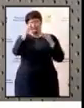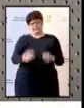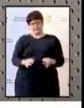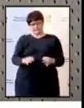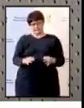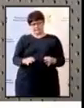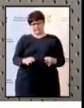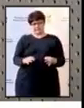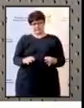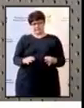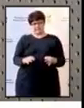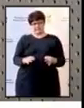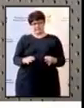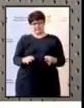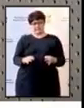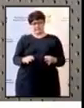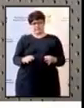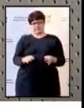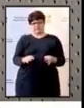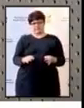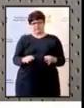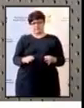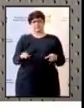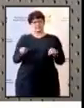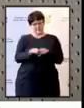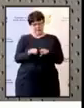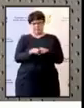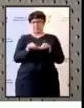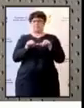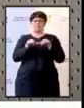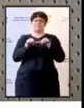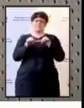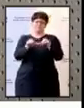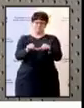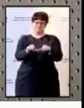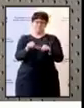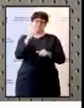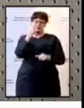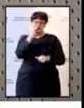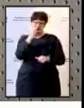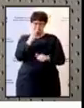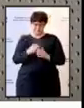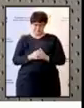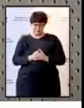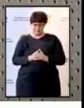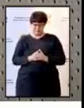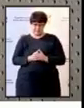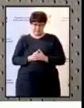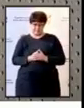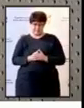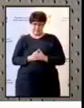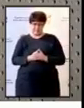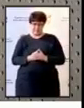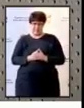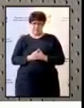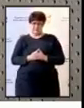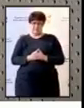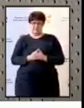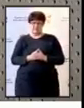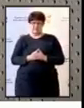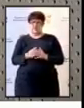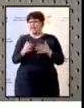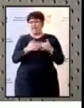that we must continue as we are when it comes to cigarettes, tobacco products,